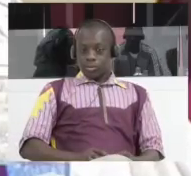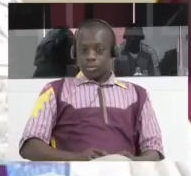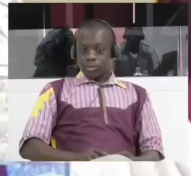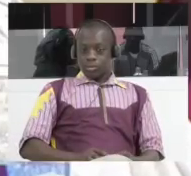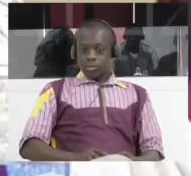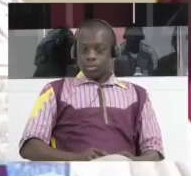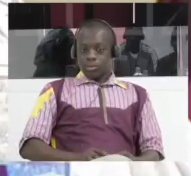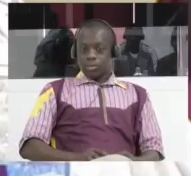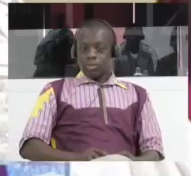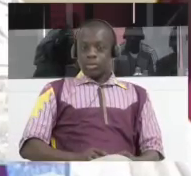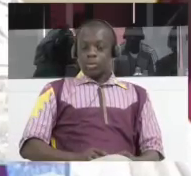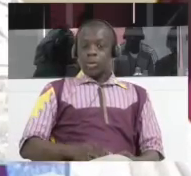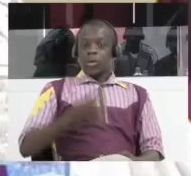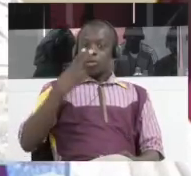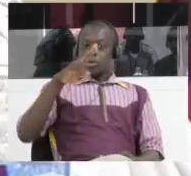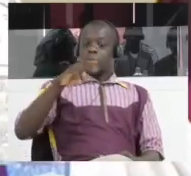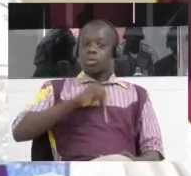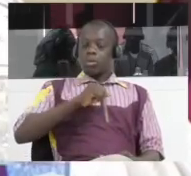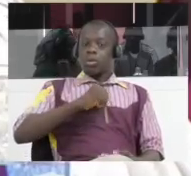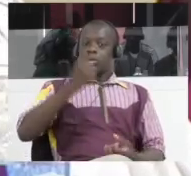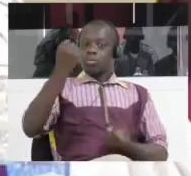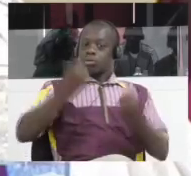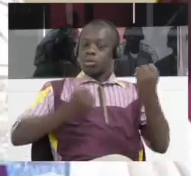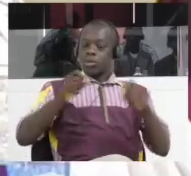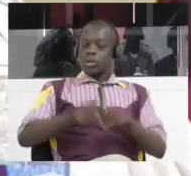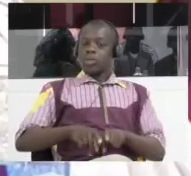I saw his vehicle and flagged him down.